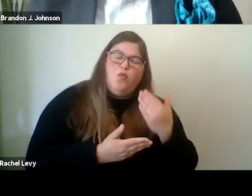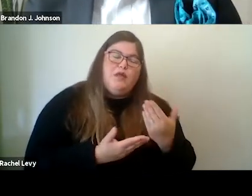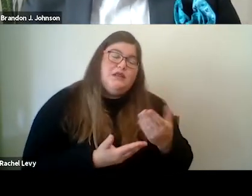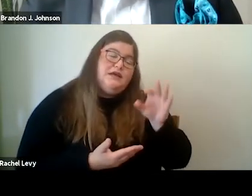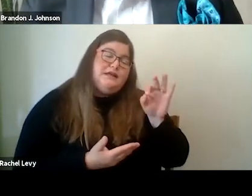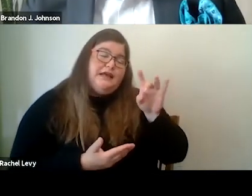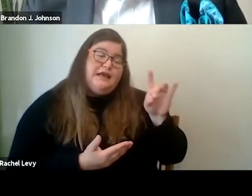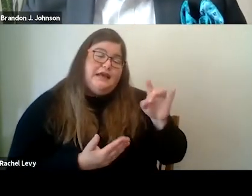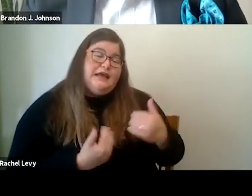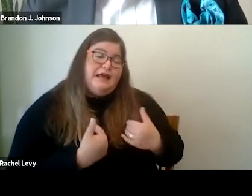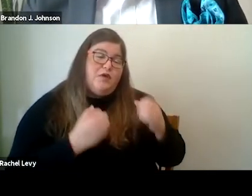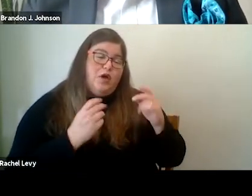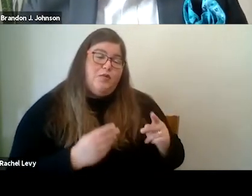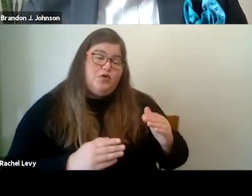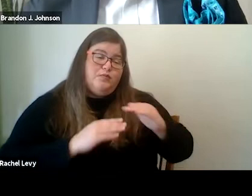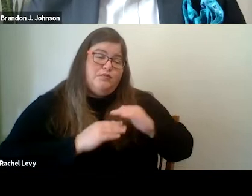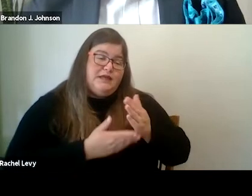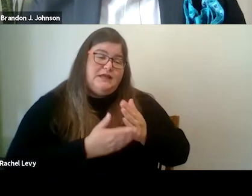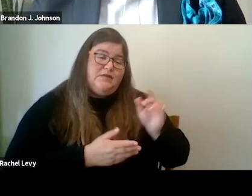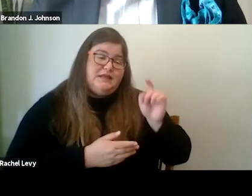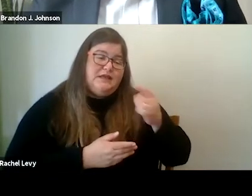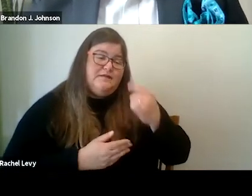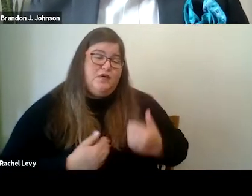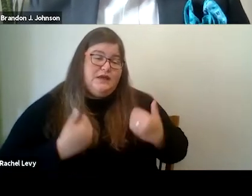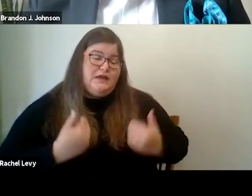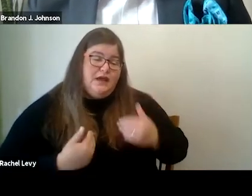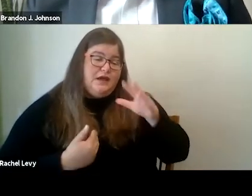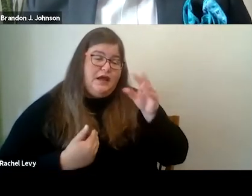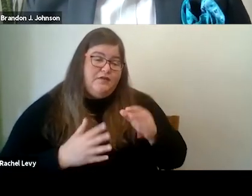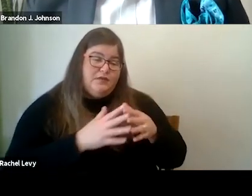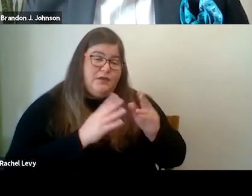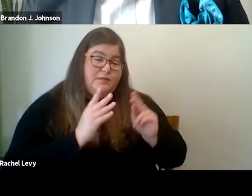our African-American young people in this country. Next slide.